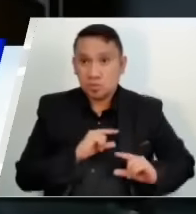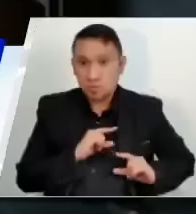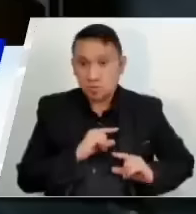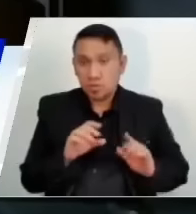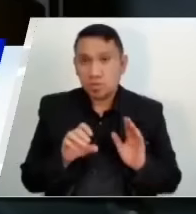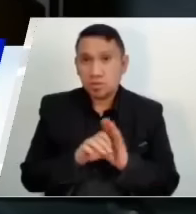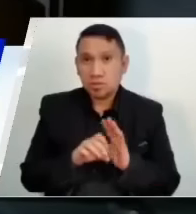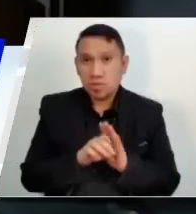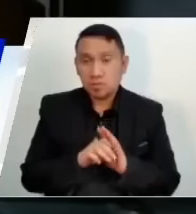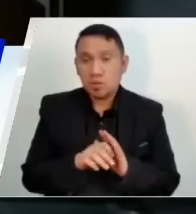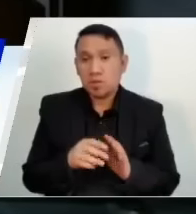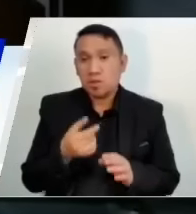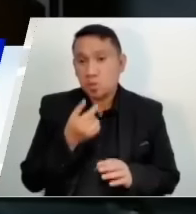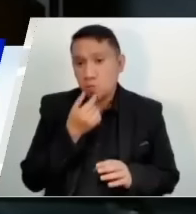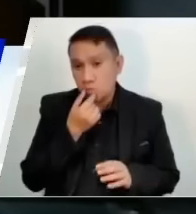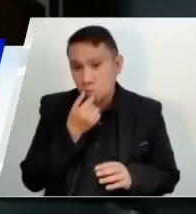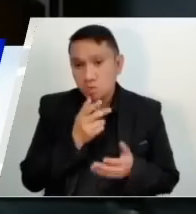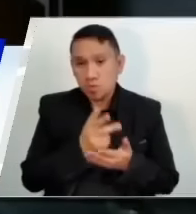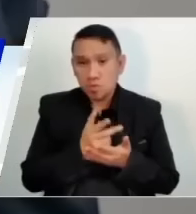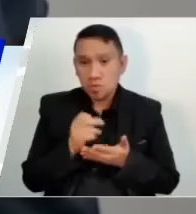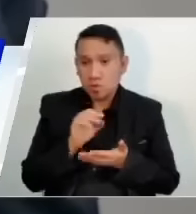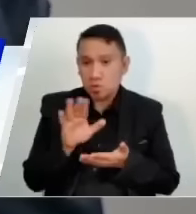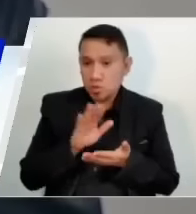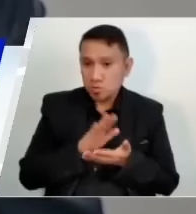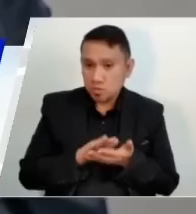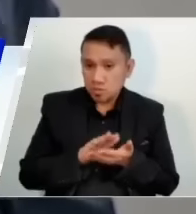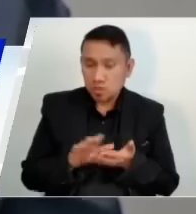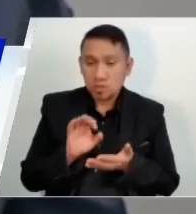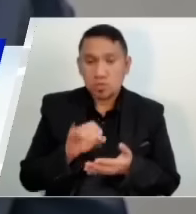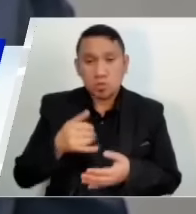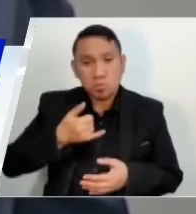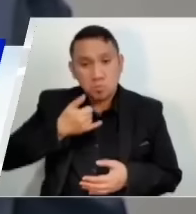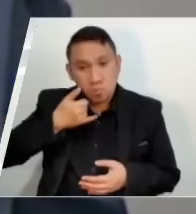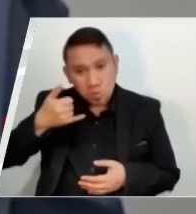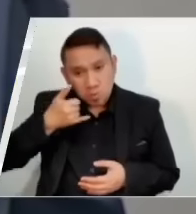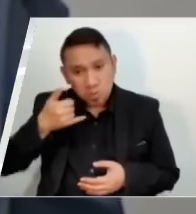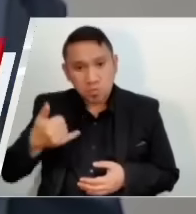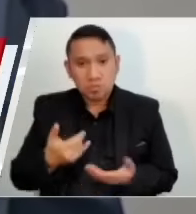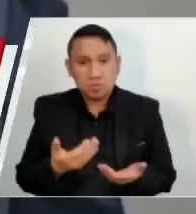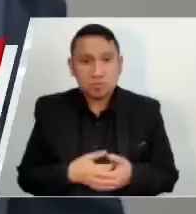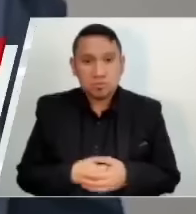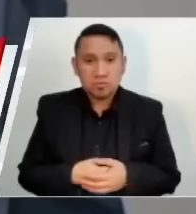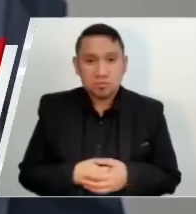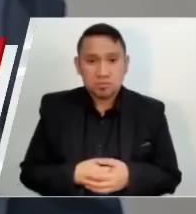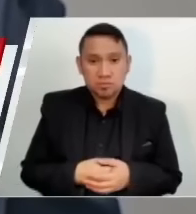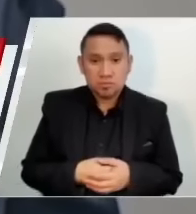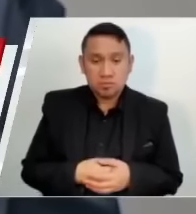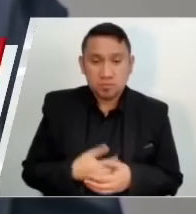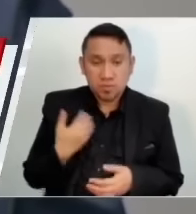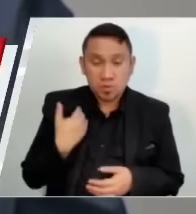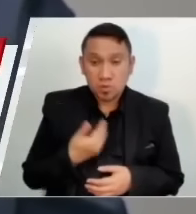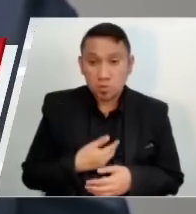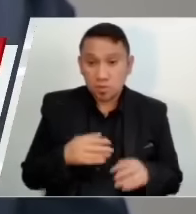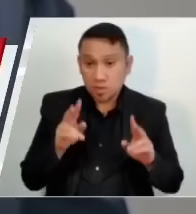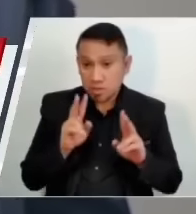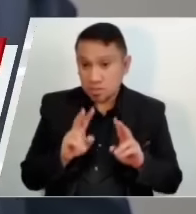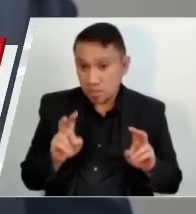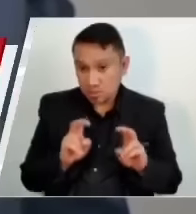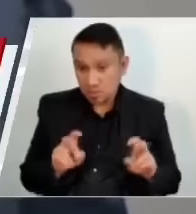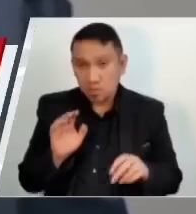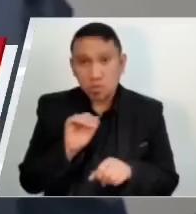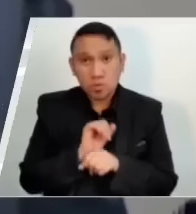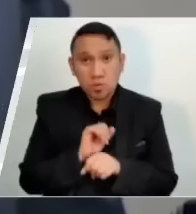attendant, paglilinis at pagsagot sa telepono. We will examine the employment records for at least